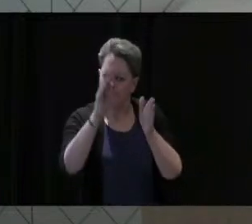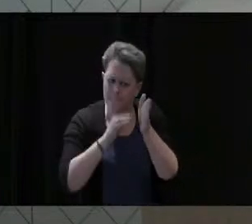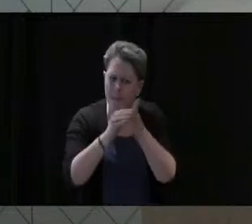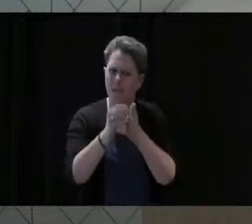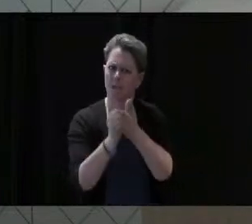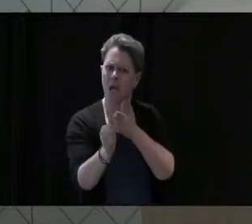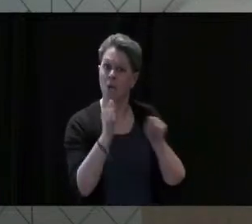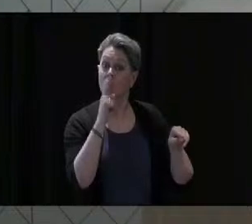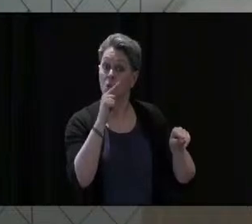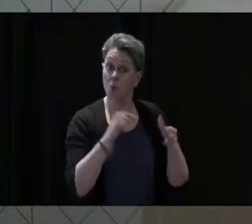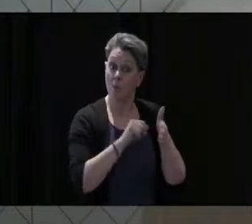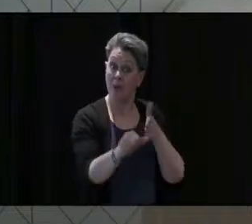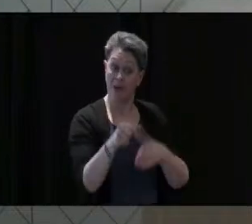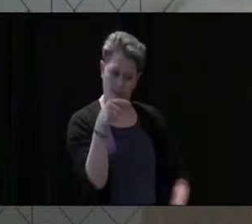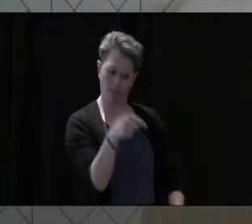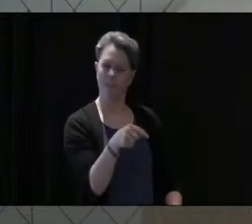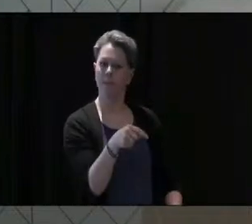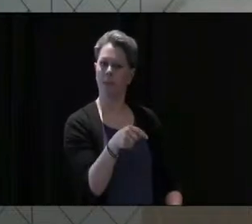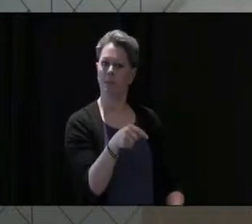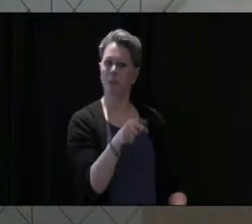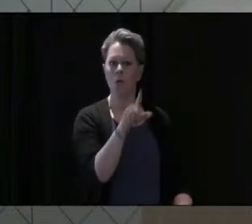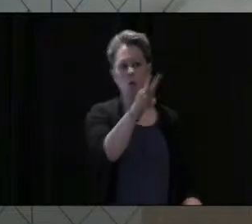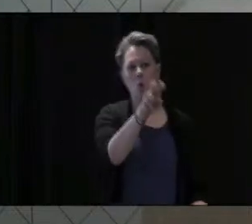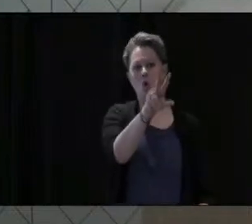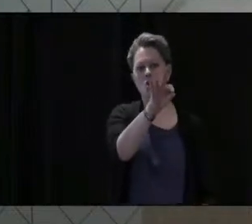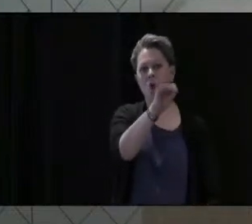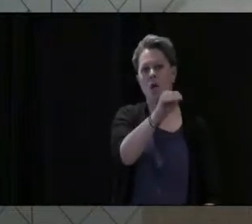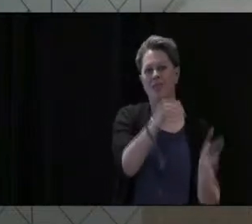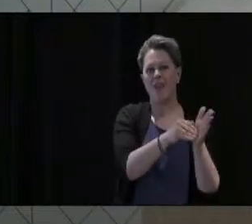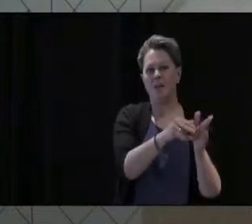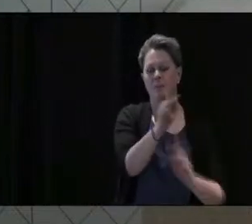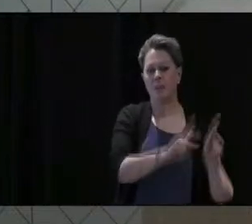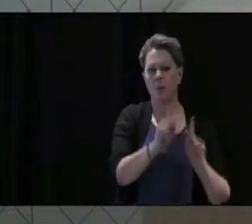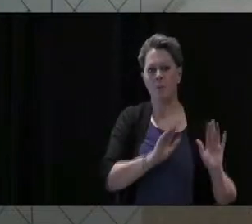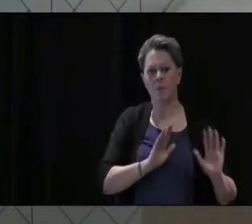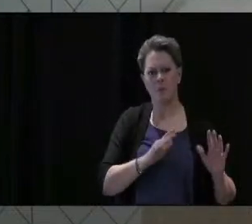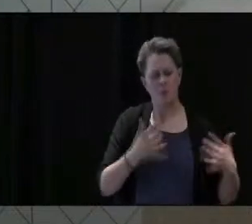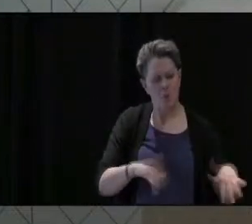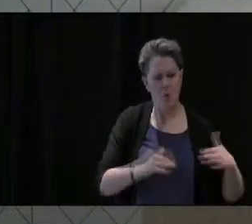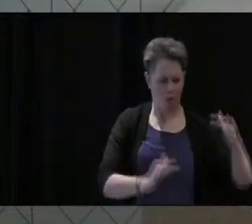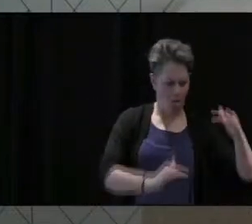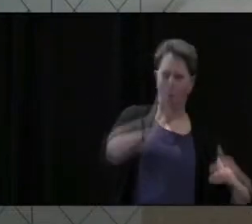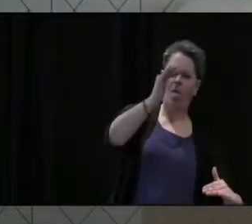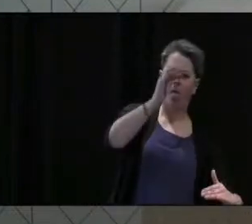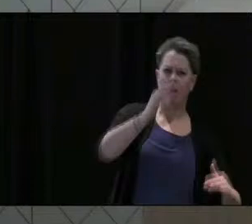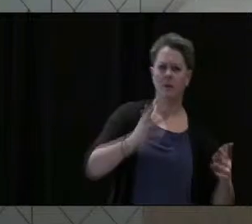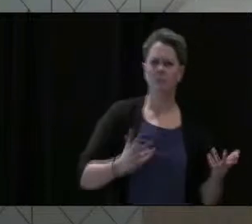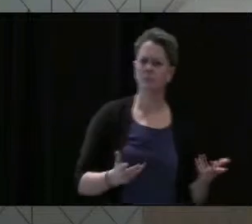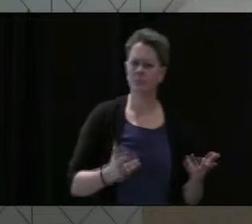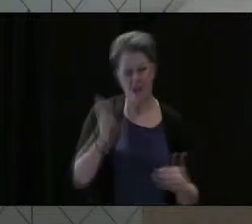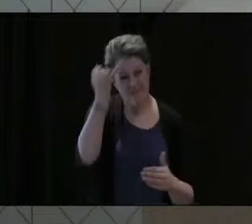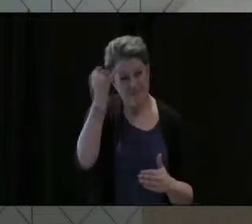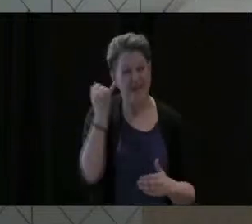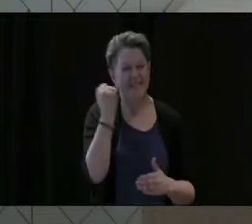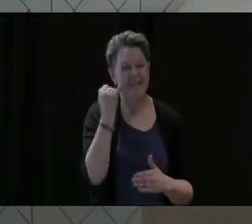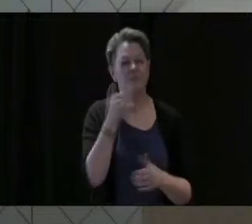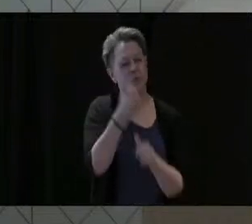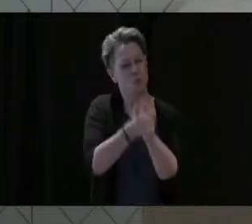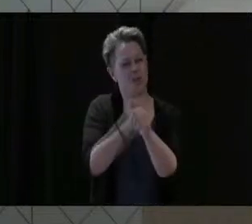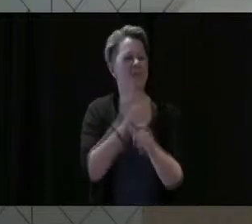their burdened shoulders. This cannot continue. Imagine if you spent every